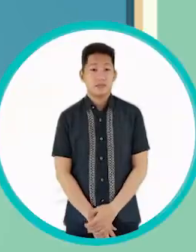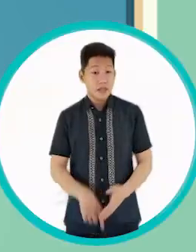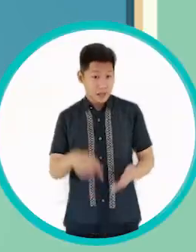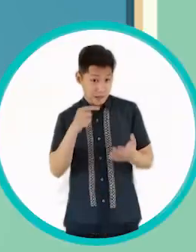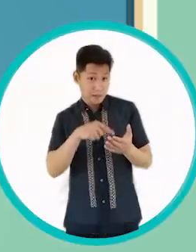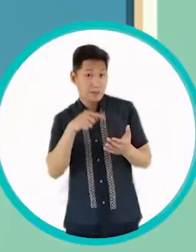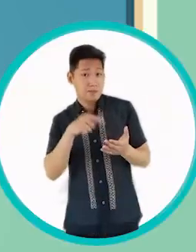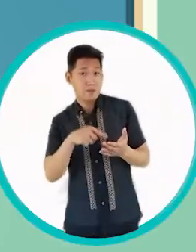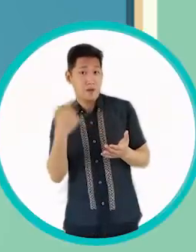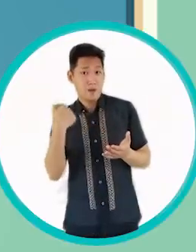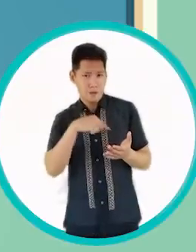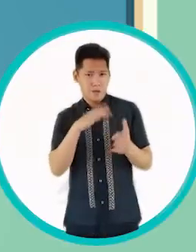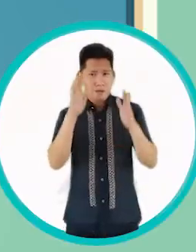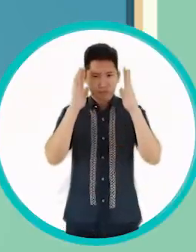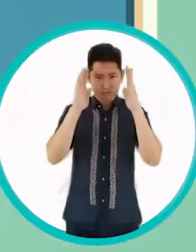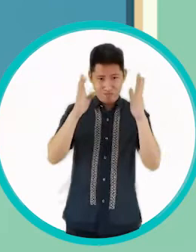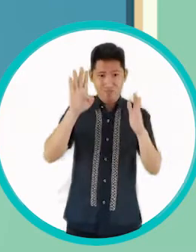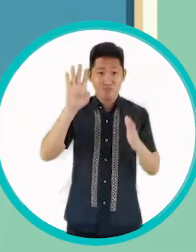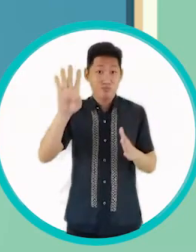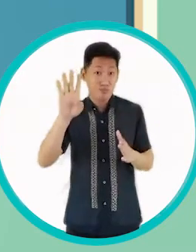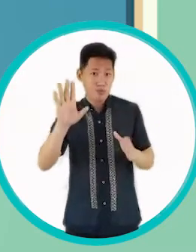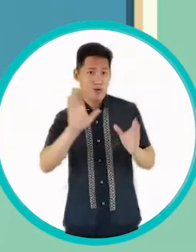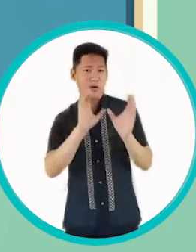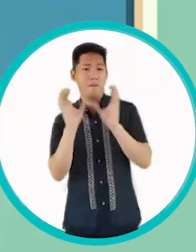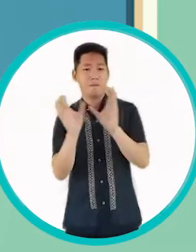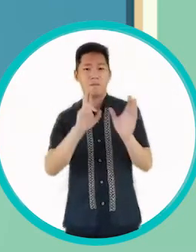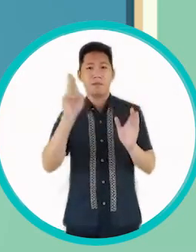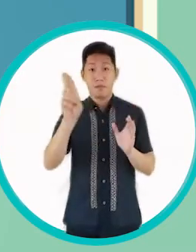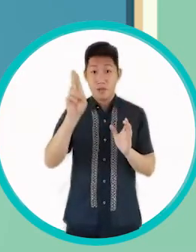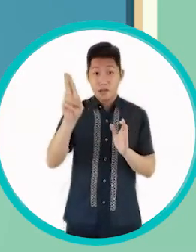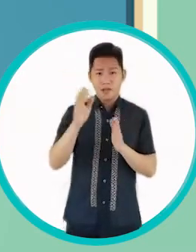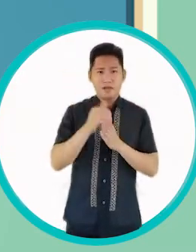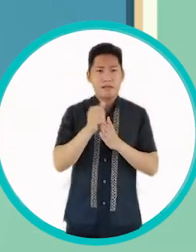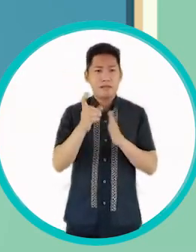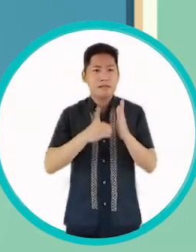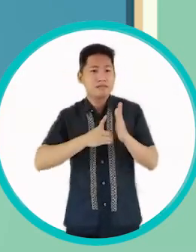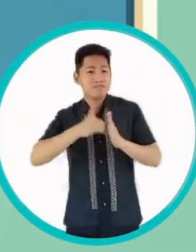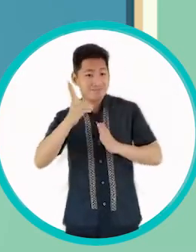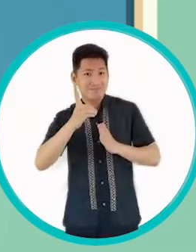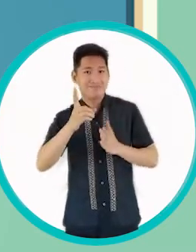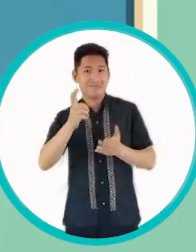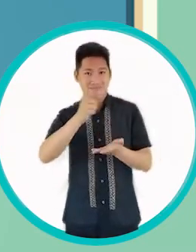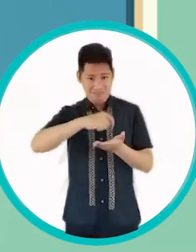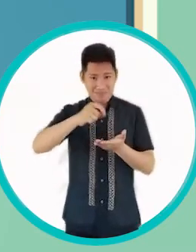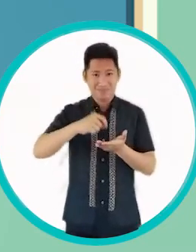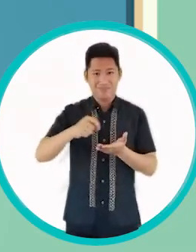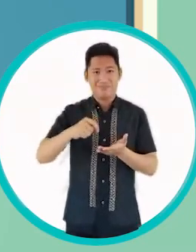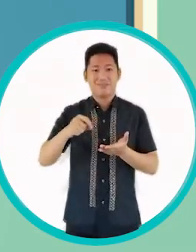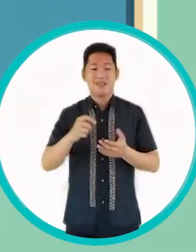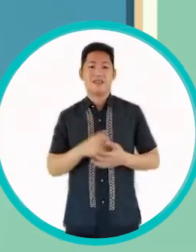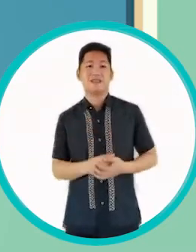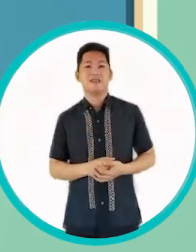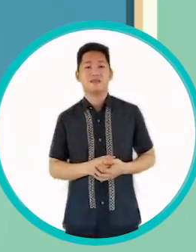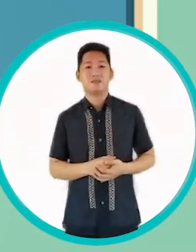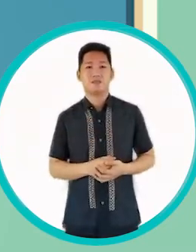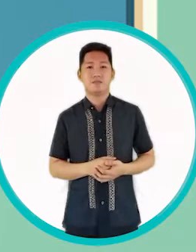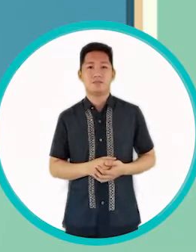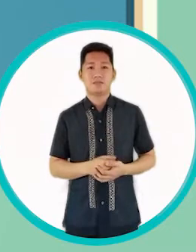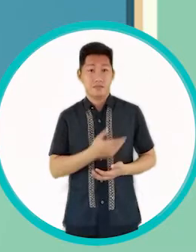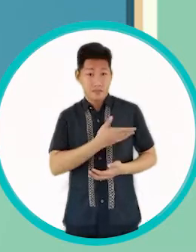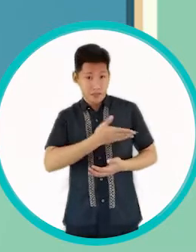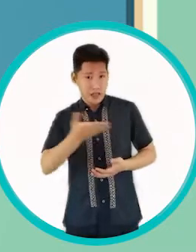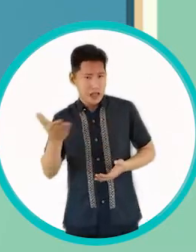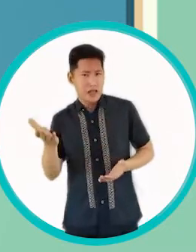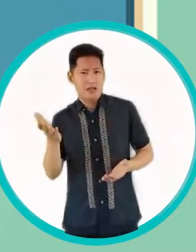At this point, we will focus on the 4 commonly used patterns of development in writing. These are